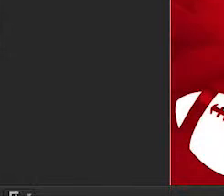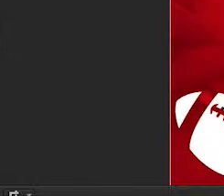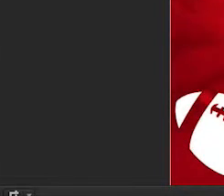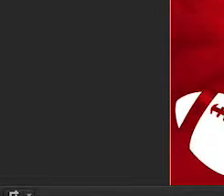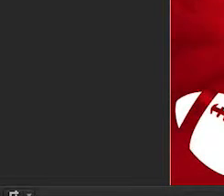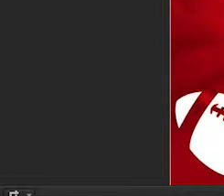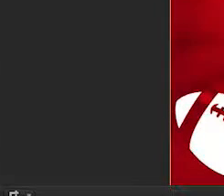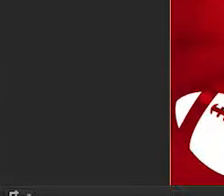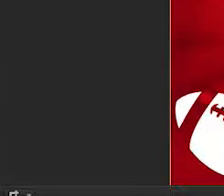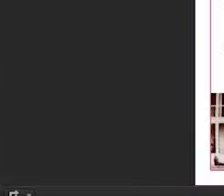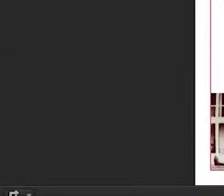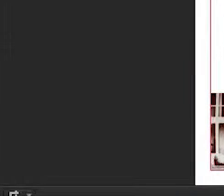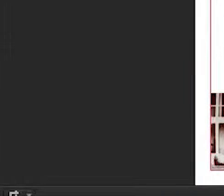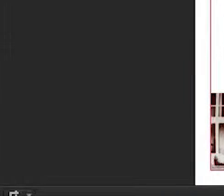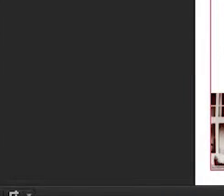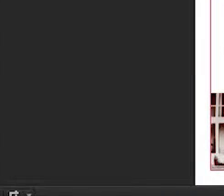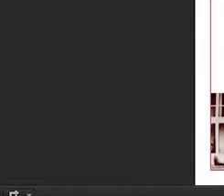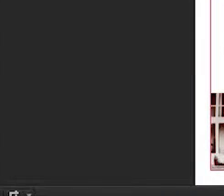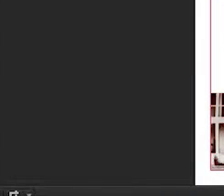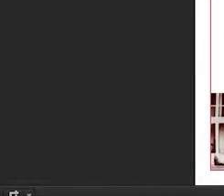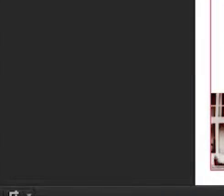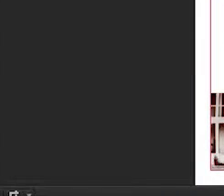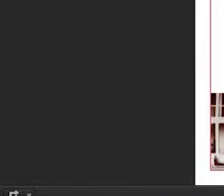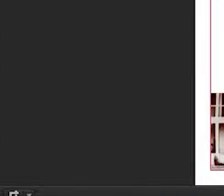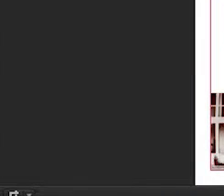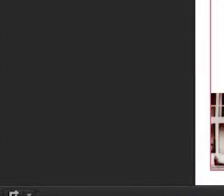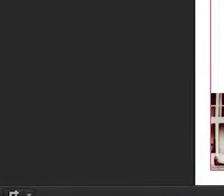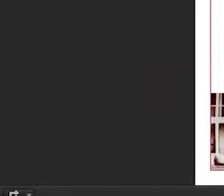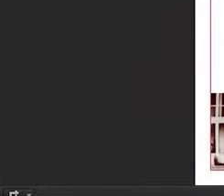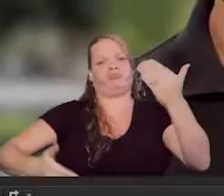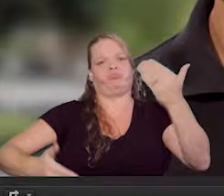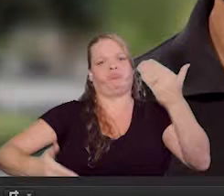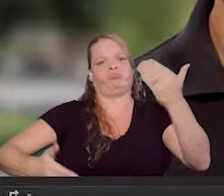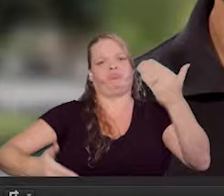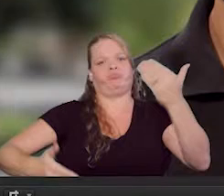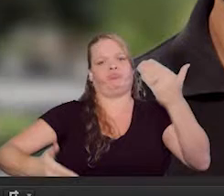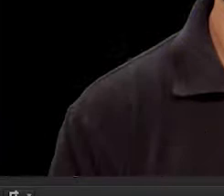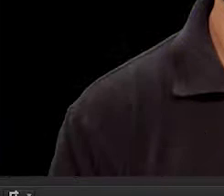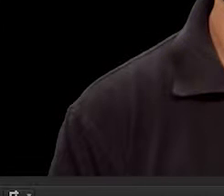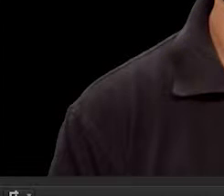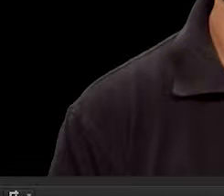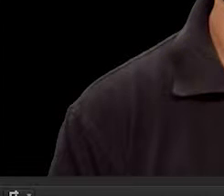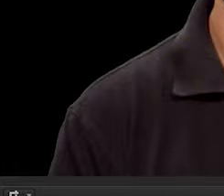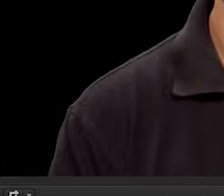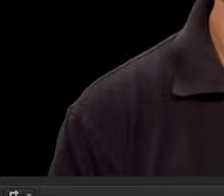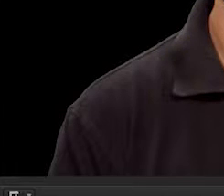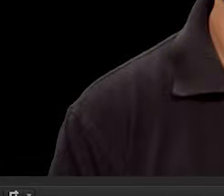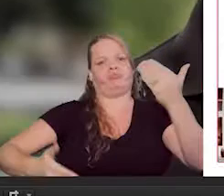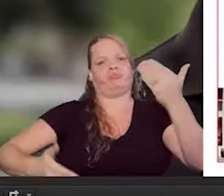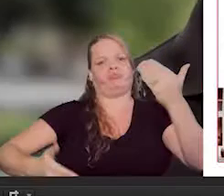that. That's the one. So we'll put that right down here.